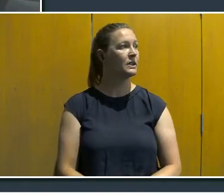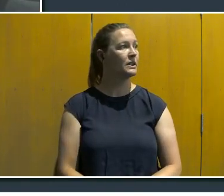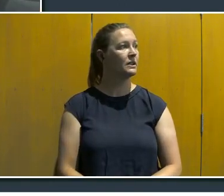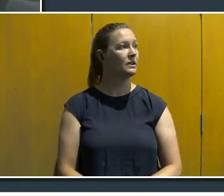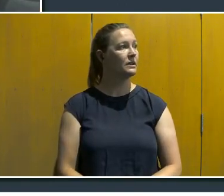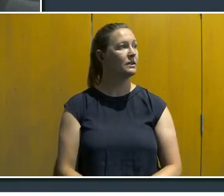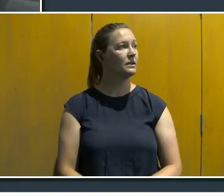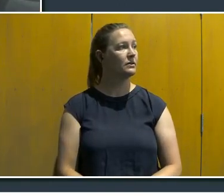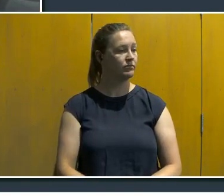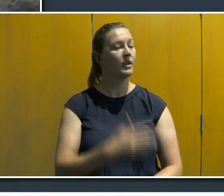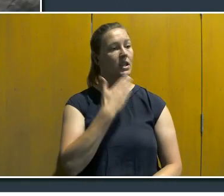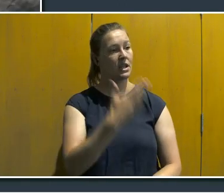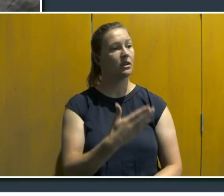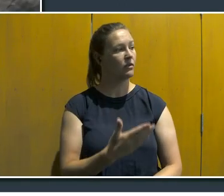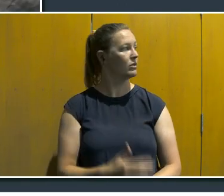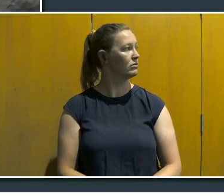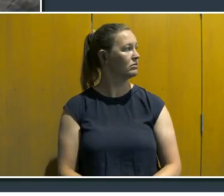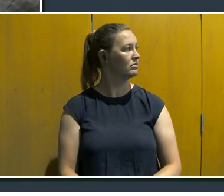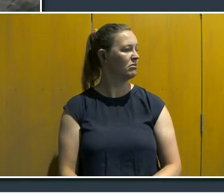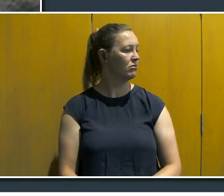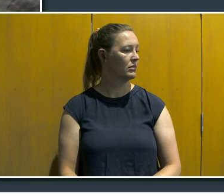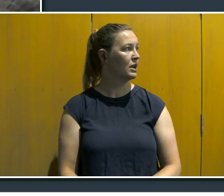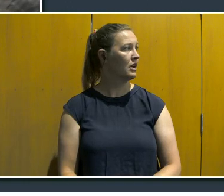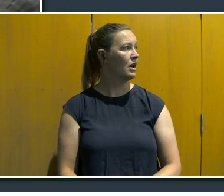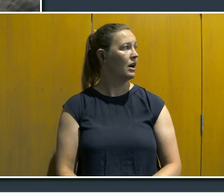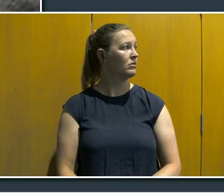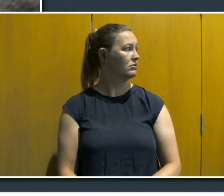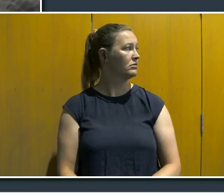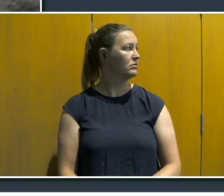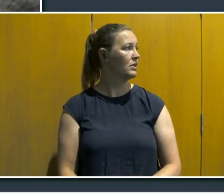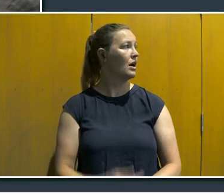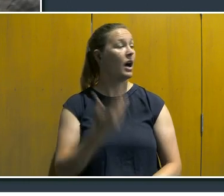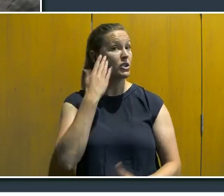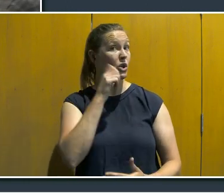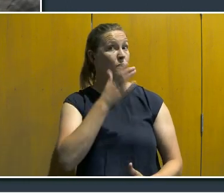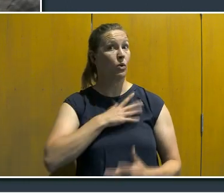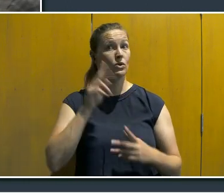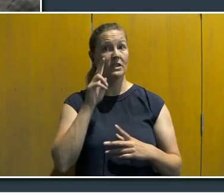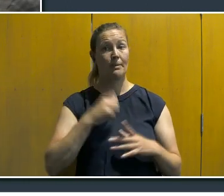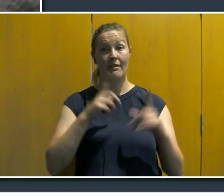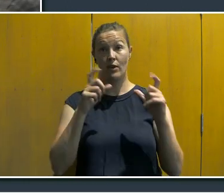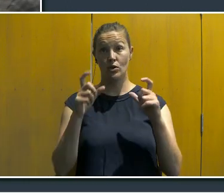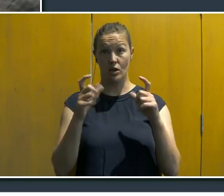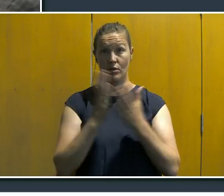Thank you very much for coming in and taking the Okay. time to submit I to don't know us if today. anyone wants to see these photos, but they're pretty major.